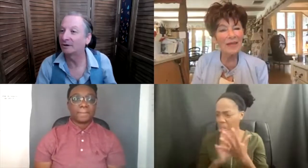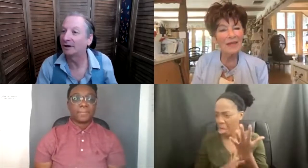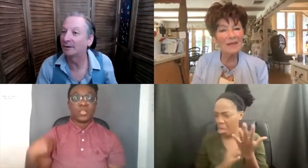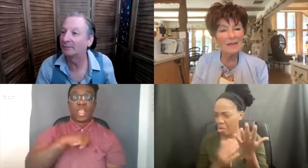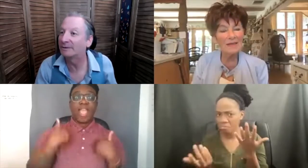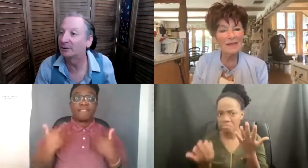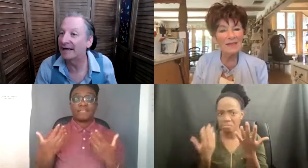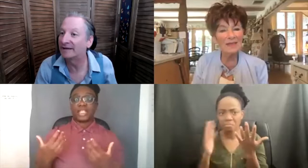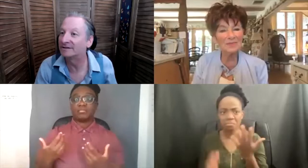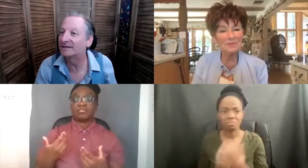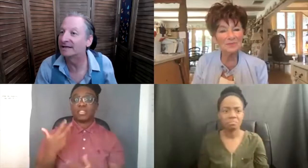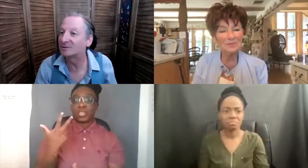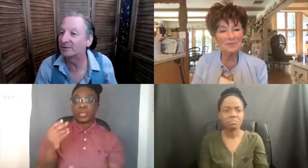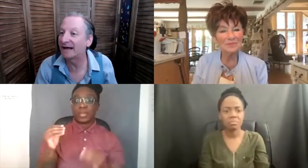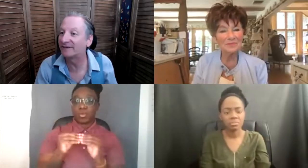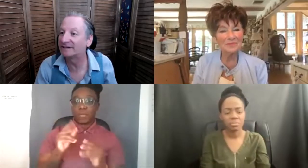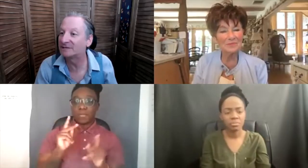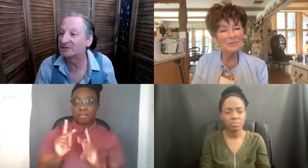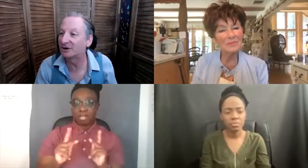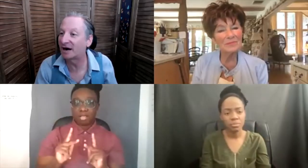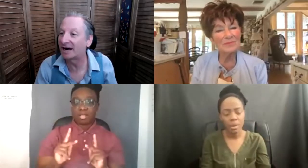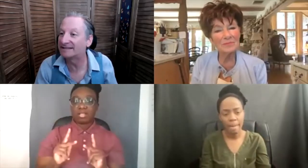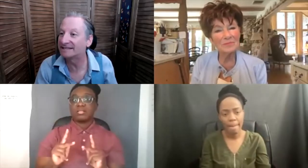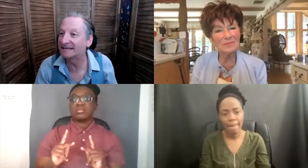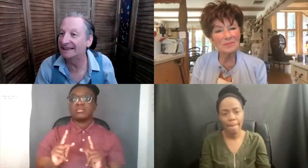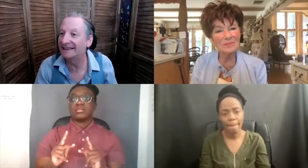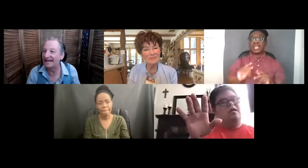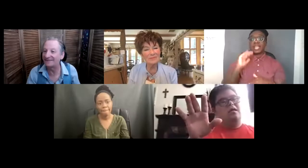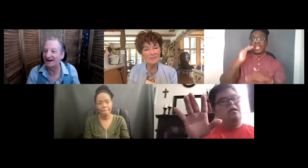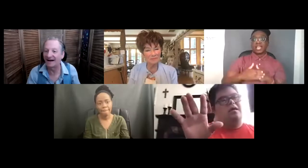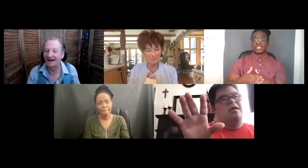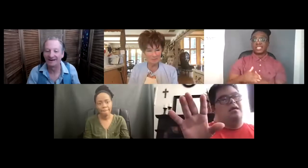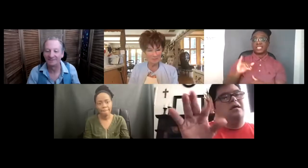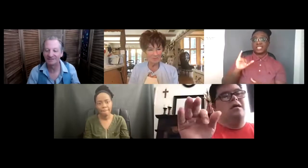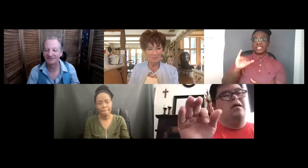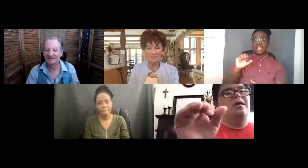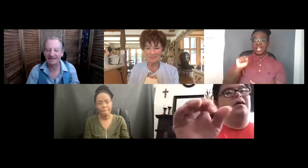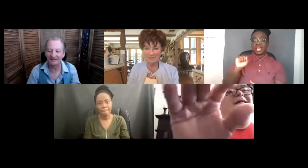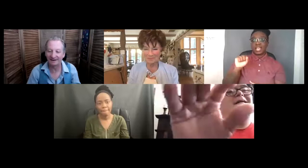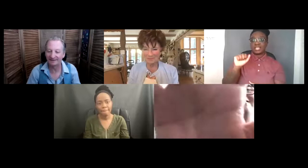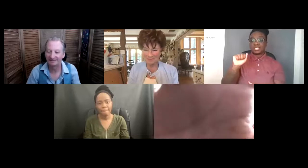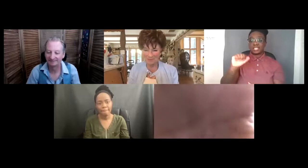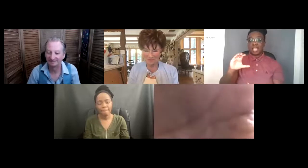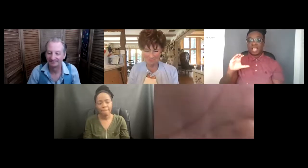more people. And the next one we have is Mr. Isaac Leyva. Mr.